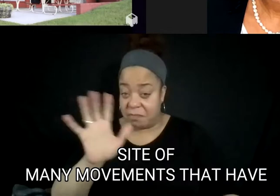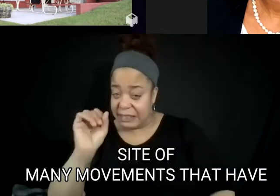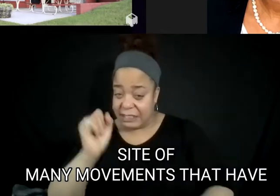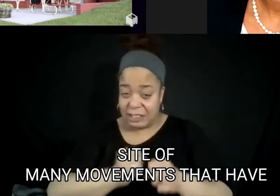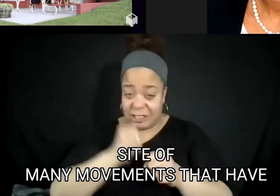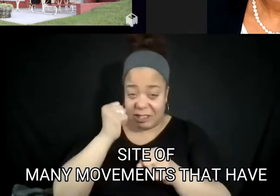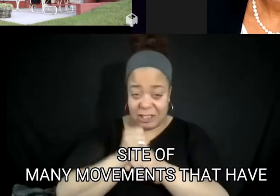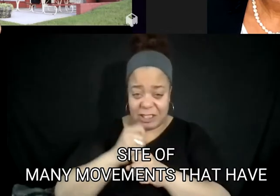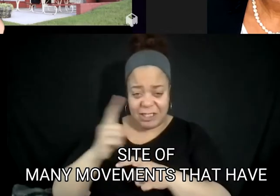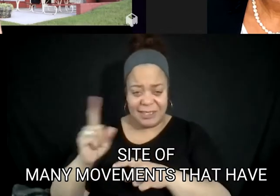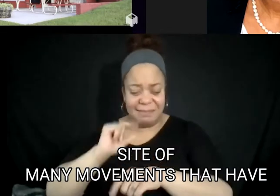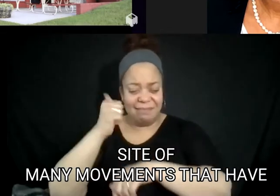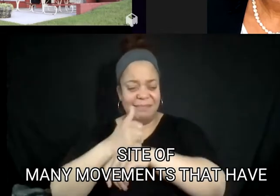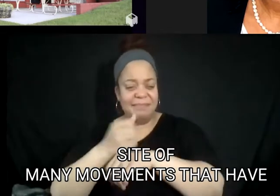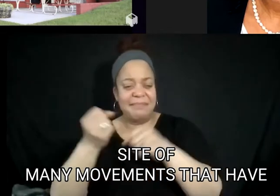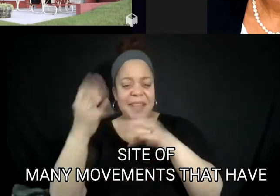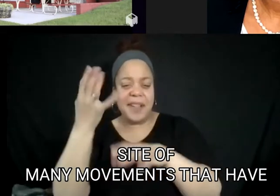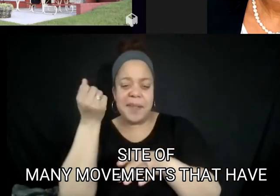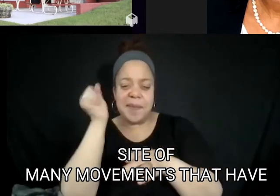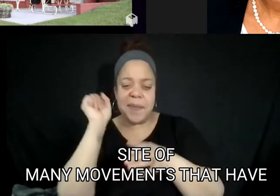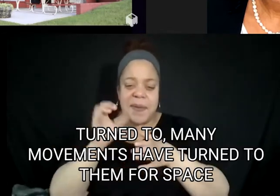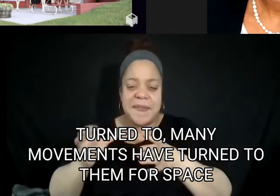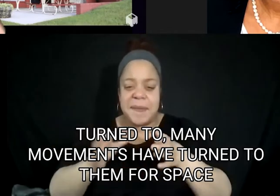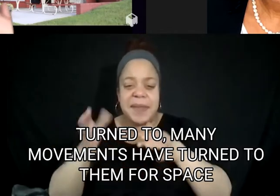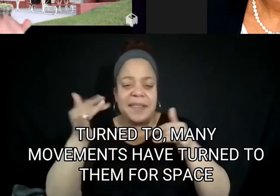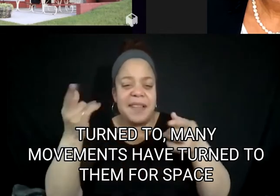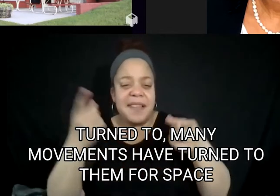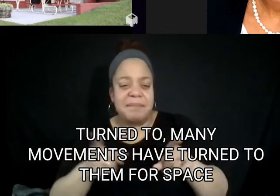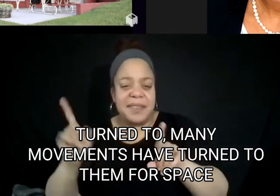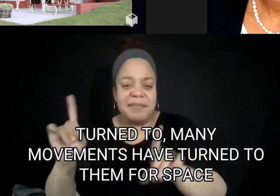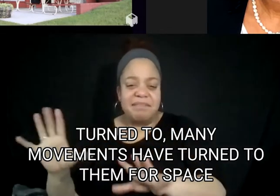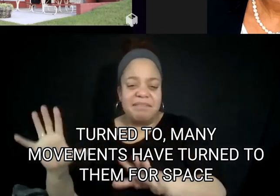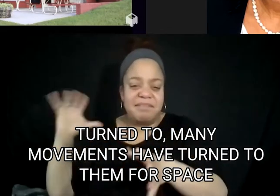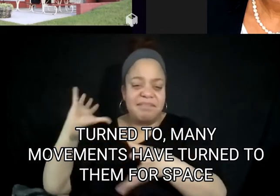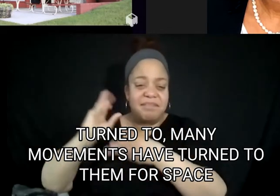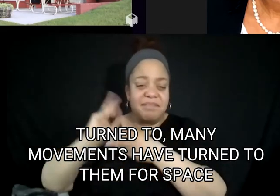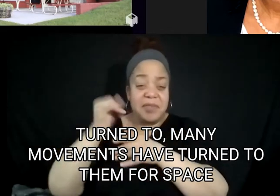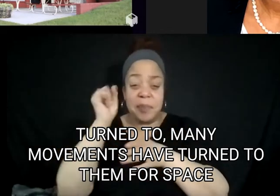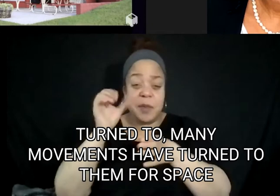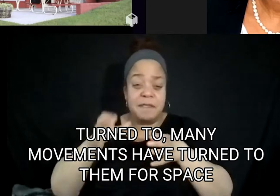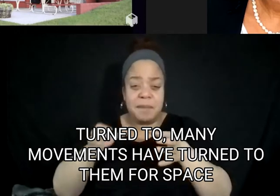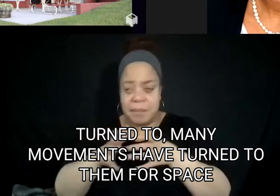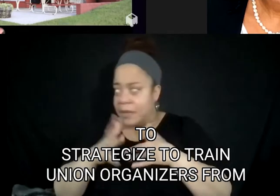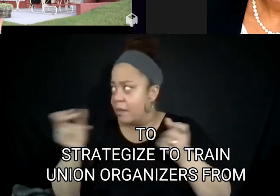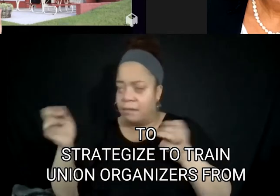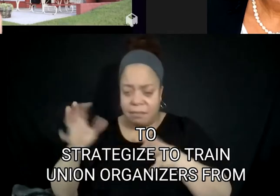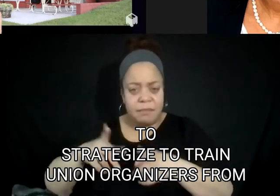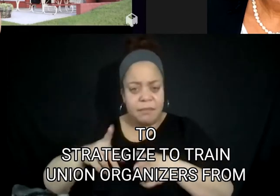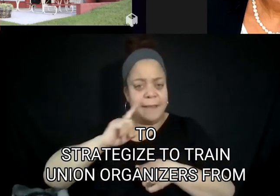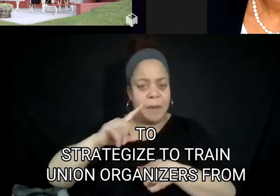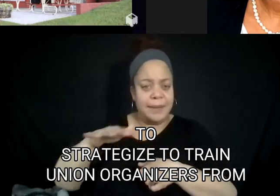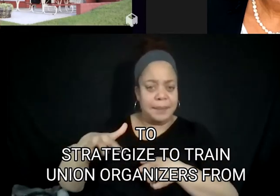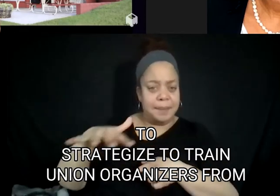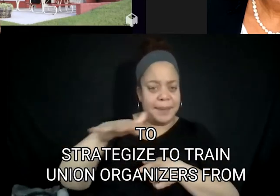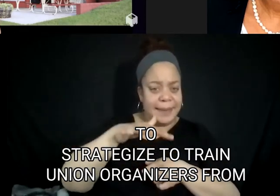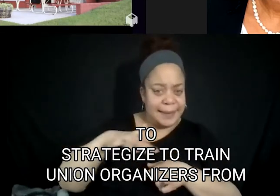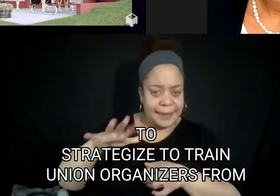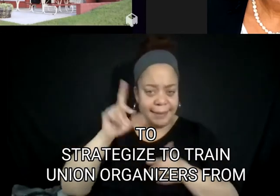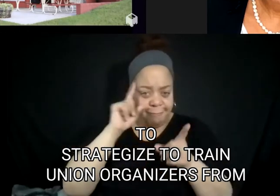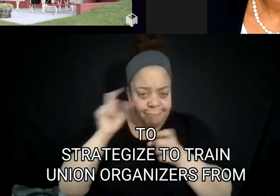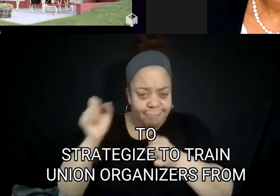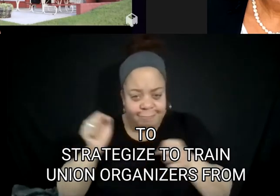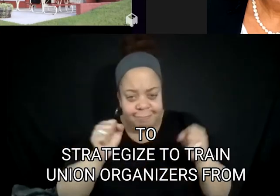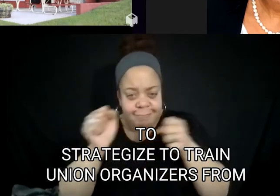to strategize, to train union organizers from the CIO in the mid-1900s. We